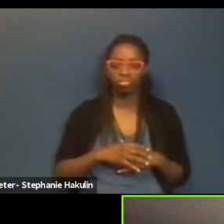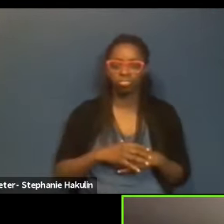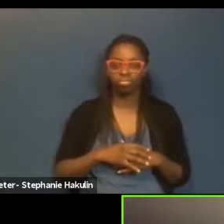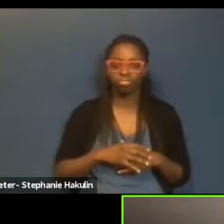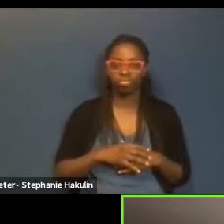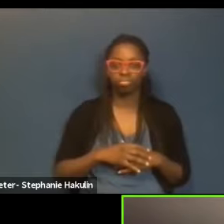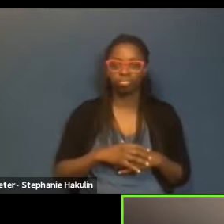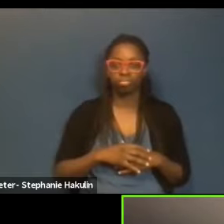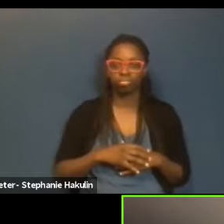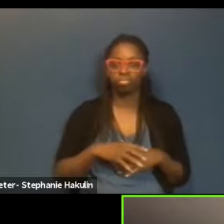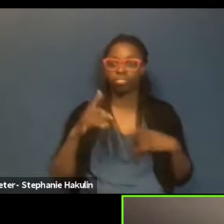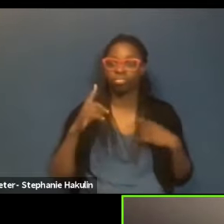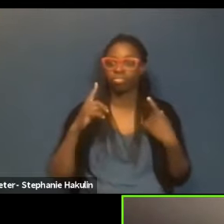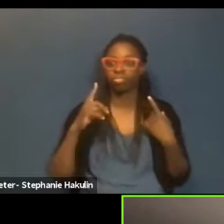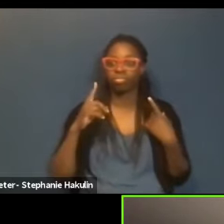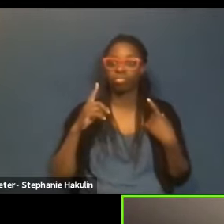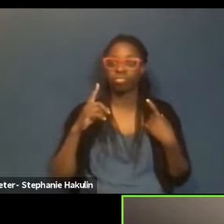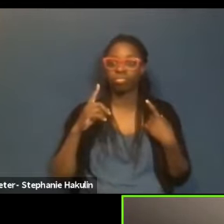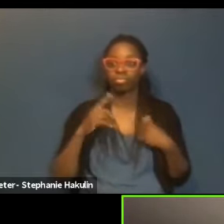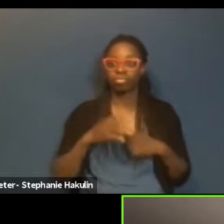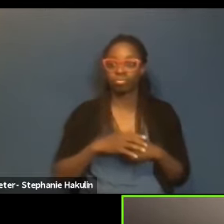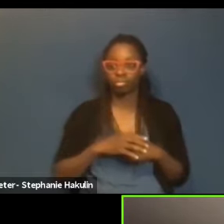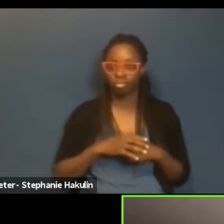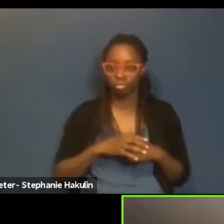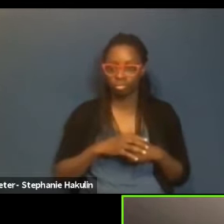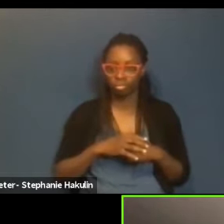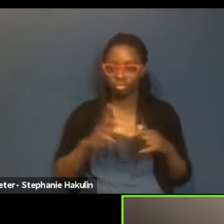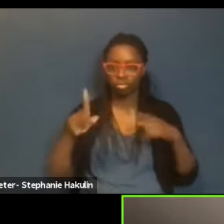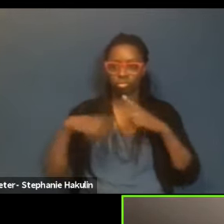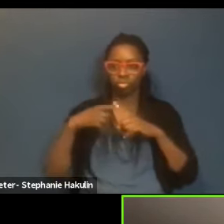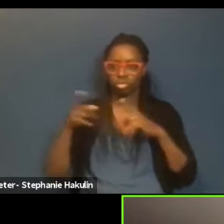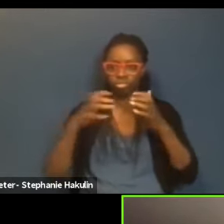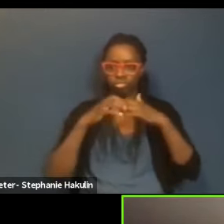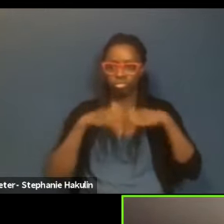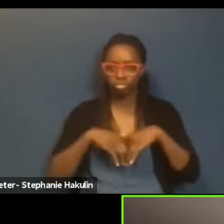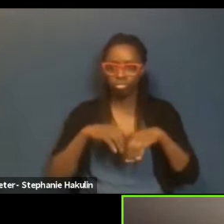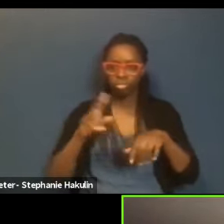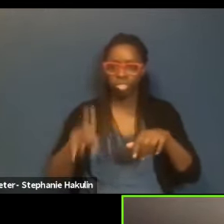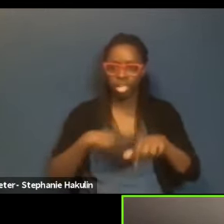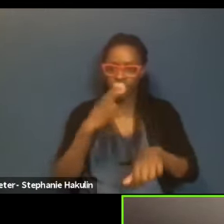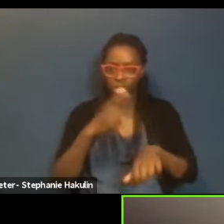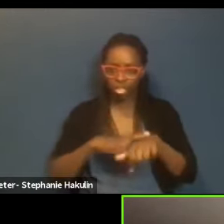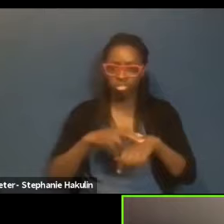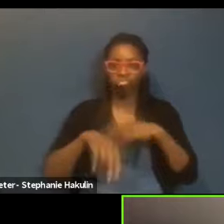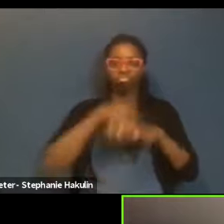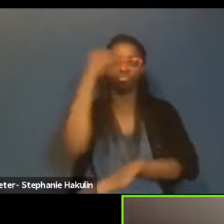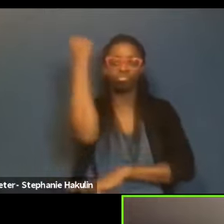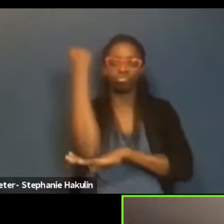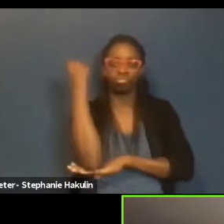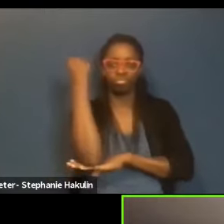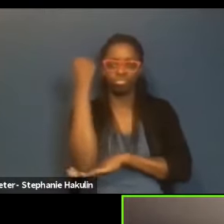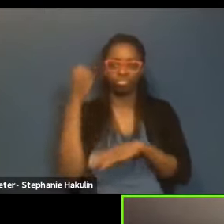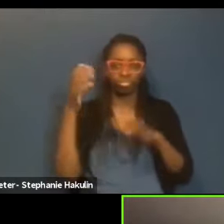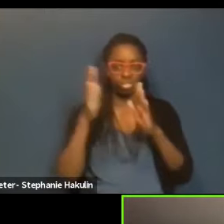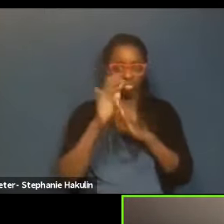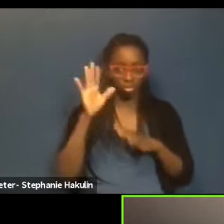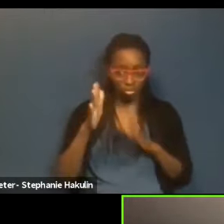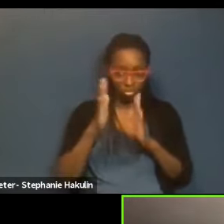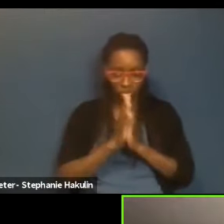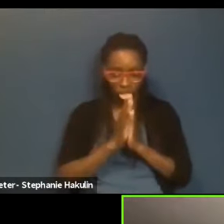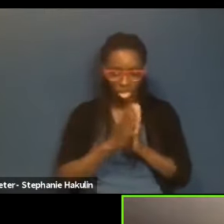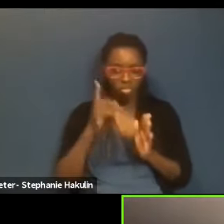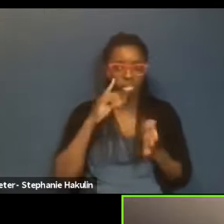grieves alone. Their pastor has left them to pray over their dead while he's in the back rewriting the Bible.